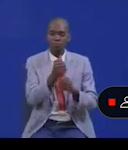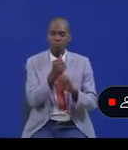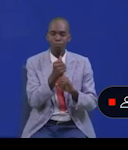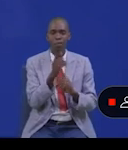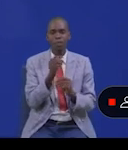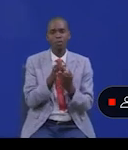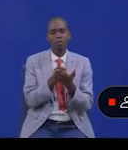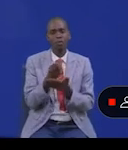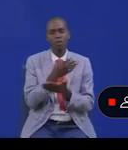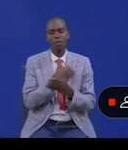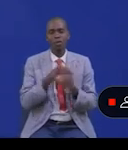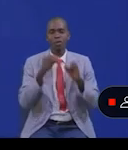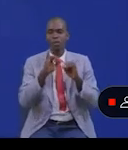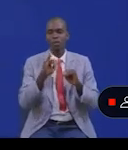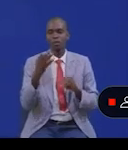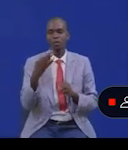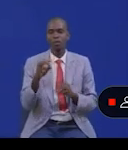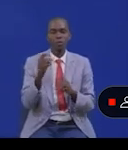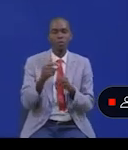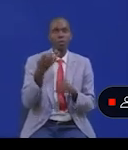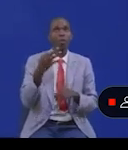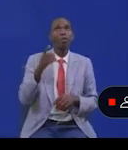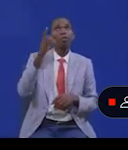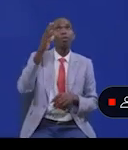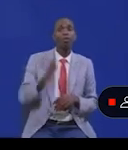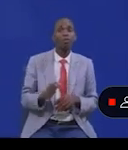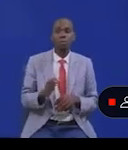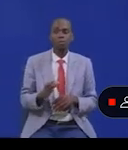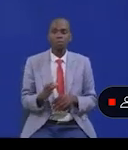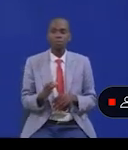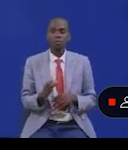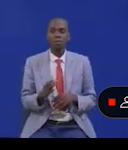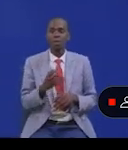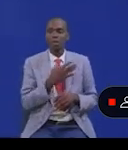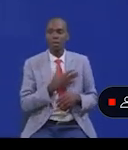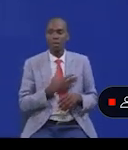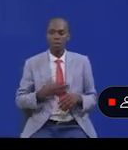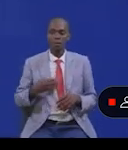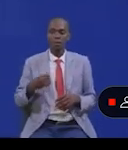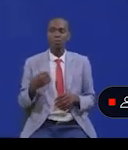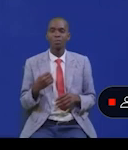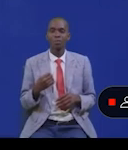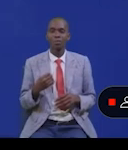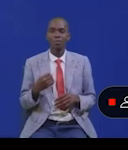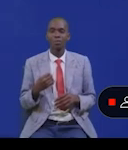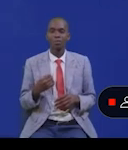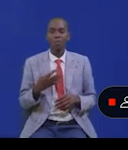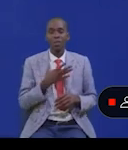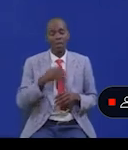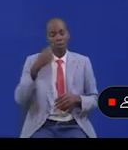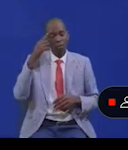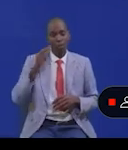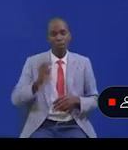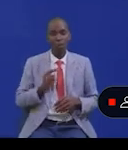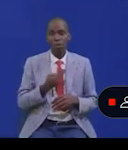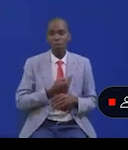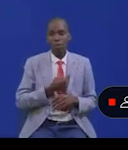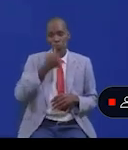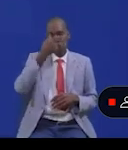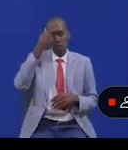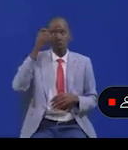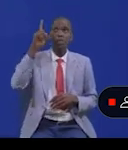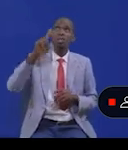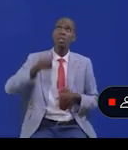the teachings of the word of God, not what the news and the world defines. And for us, because he